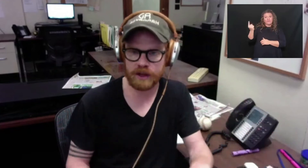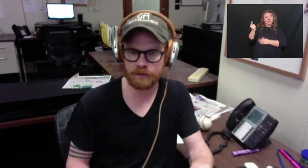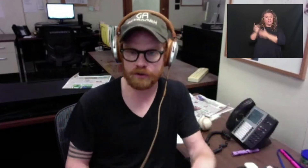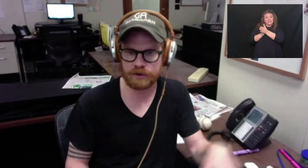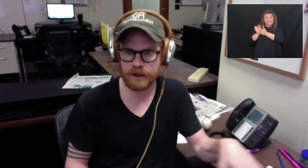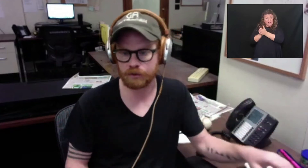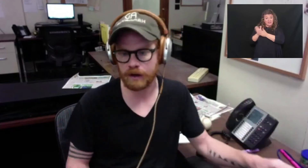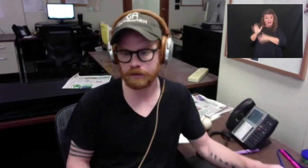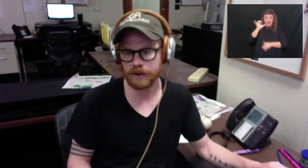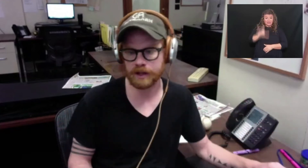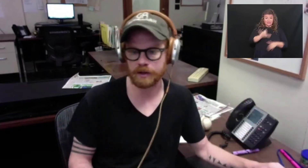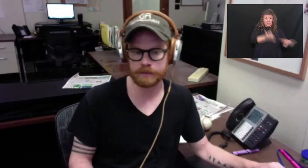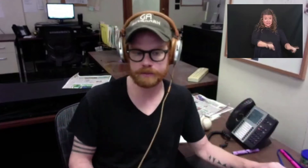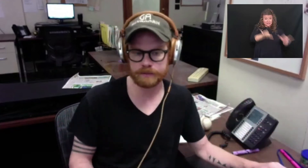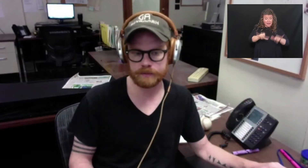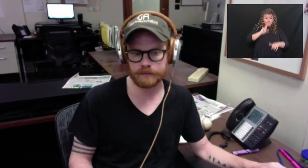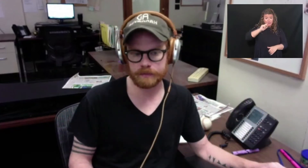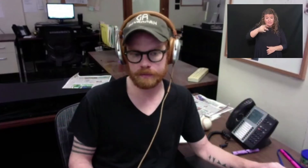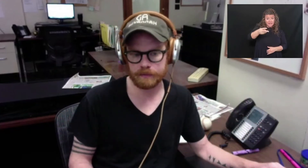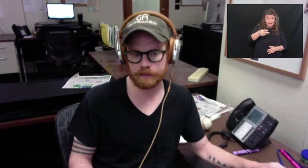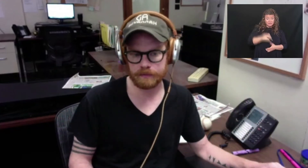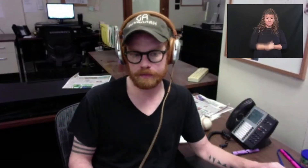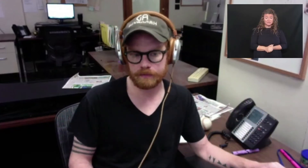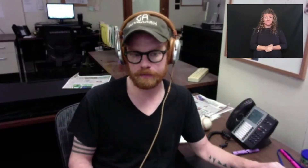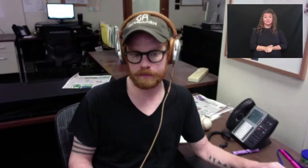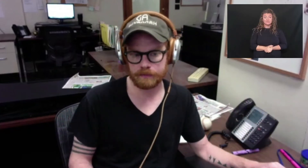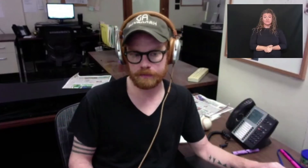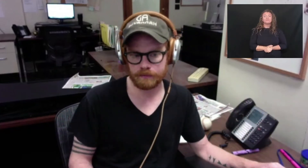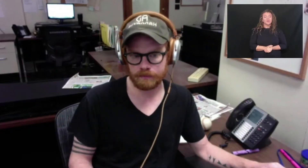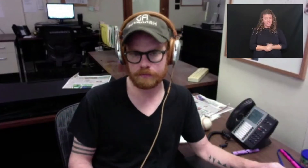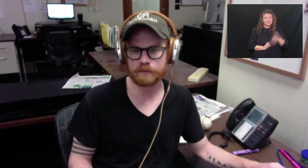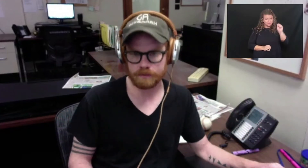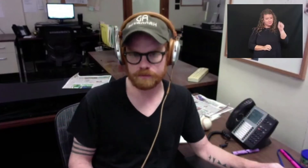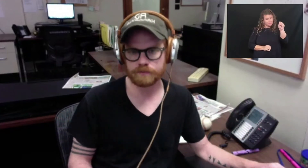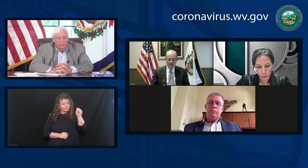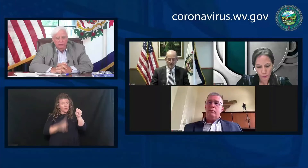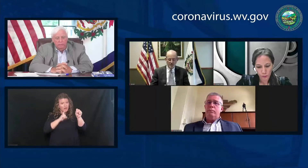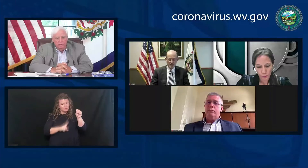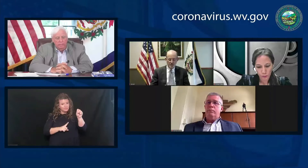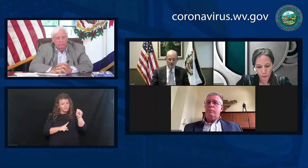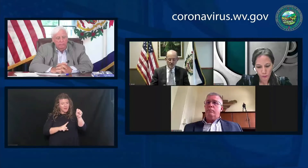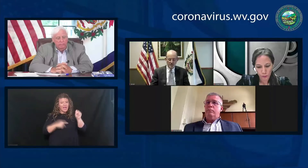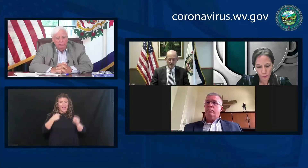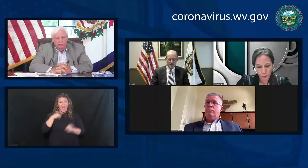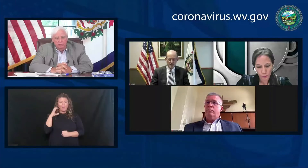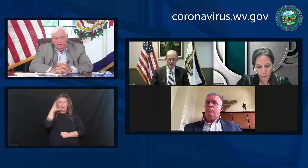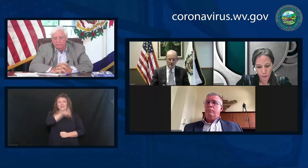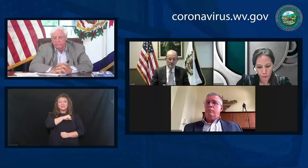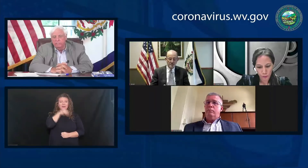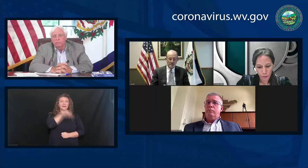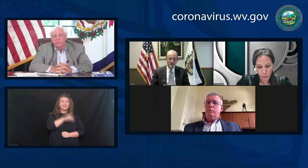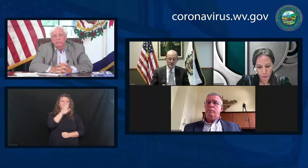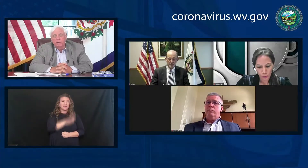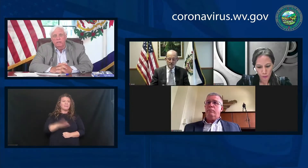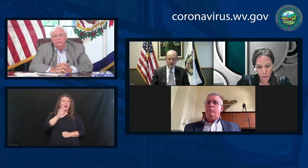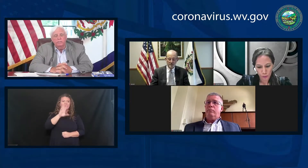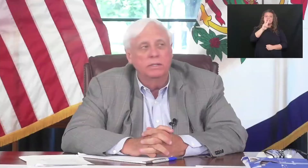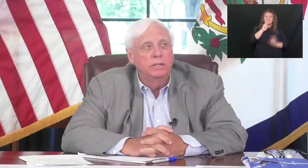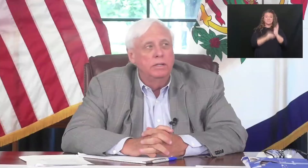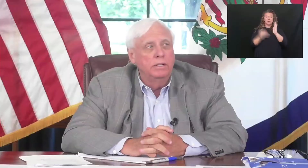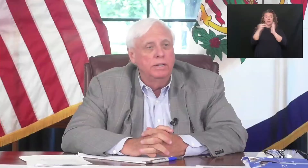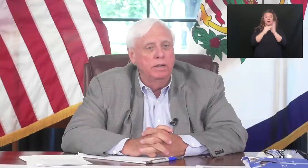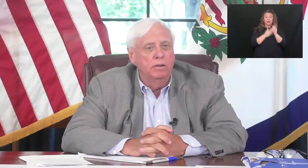doing the same for this next round? Thank you. Charles, we are. And I would estimate that this is about $6